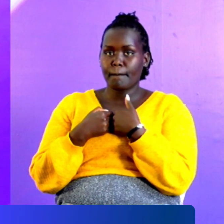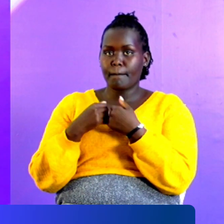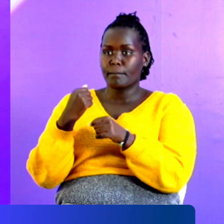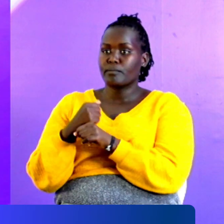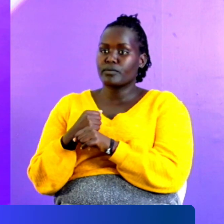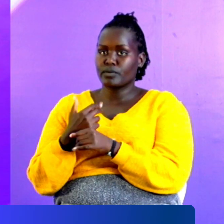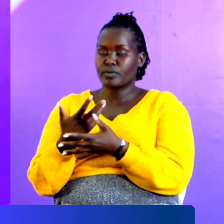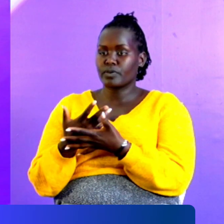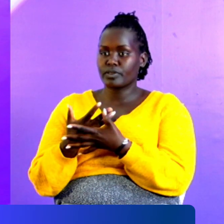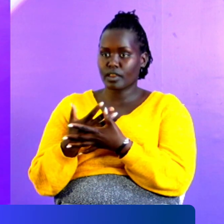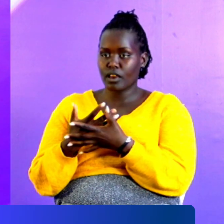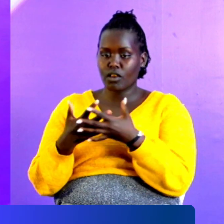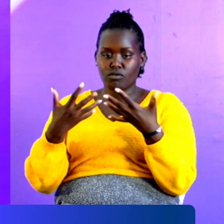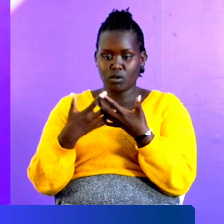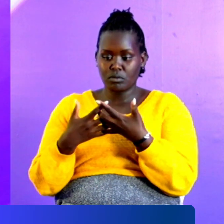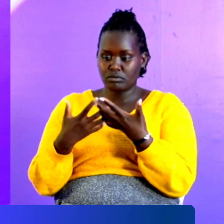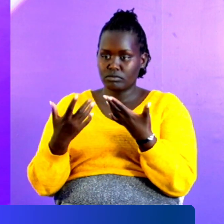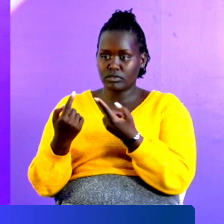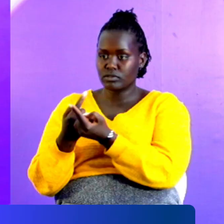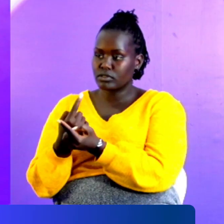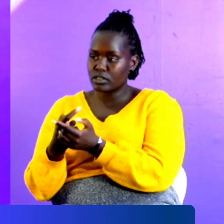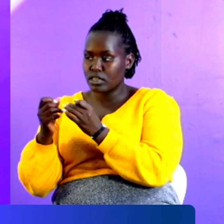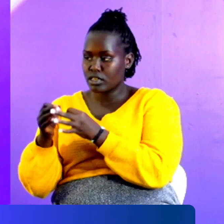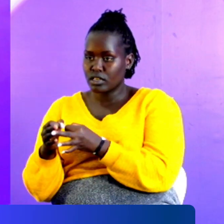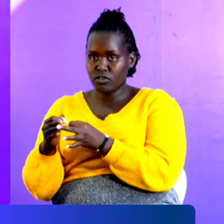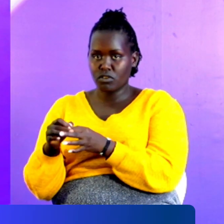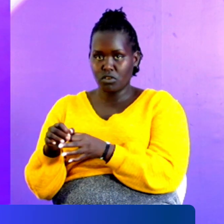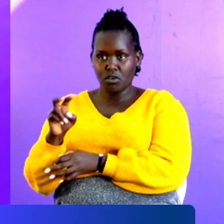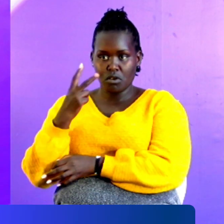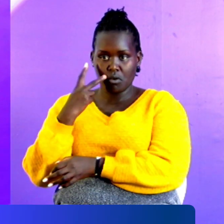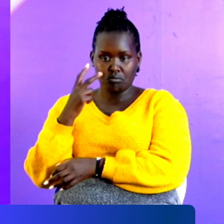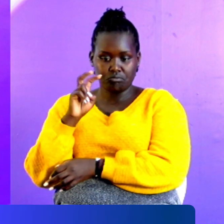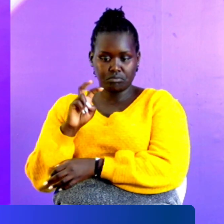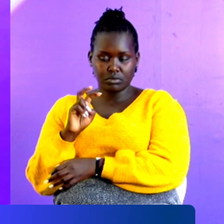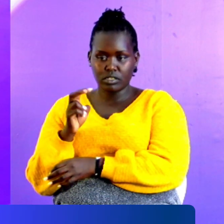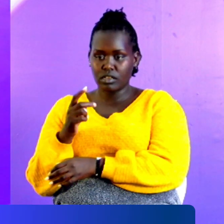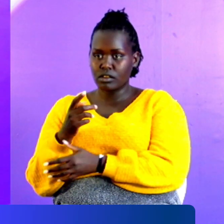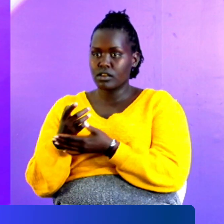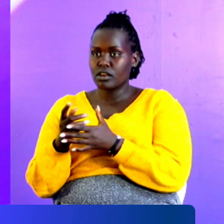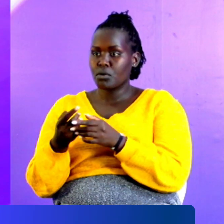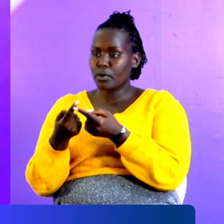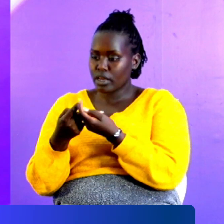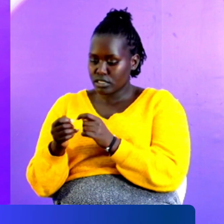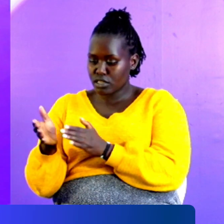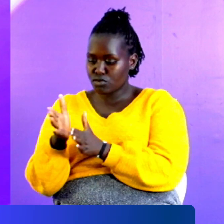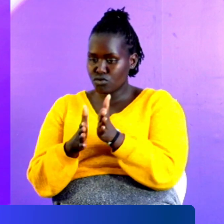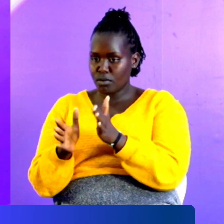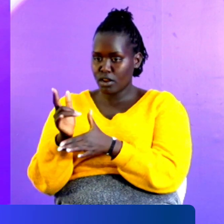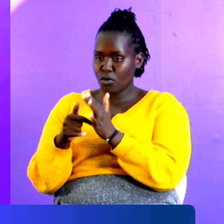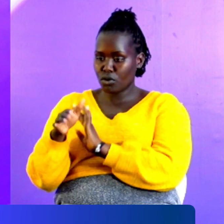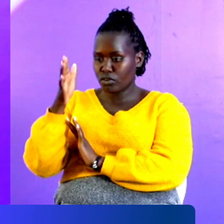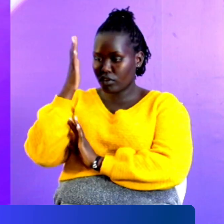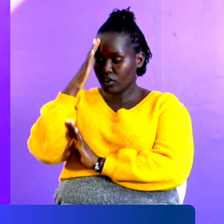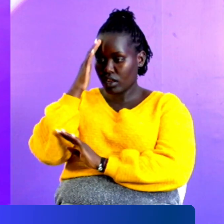have done a bit of combat here and there. I don't know if someone has been keen, they've seen them. Yeah. In short, we are trying to organize because what we have